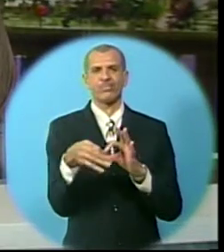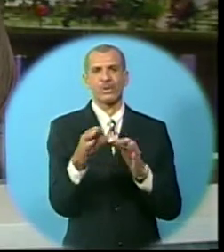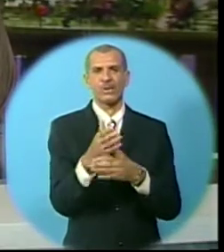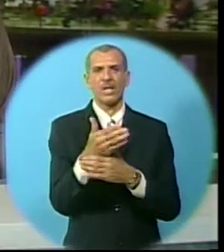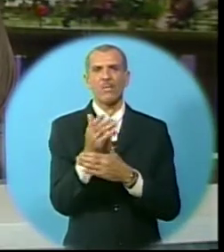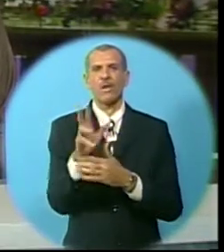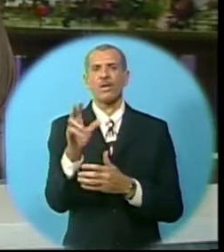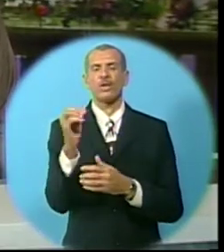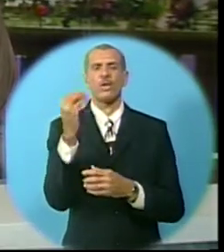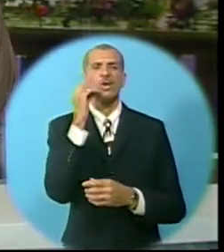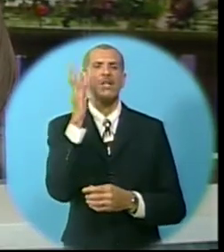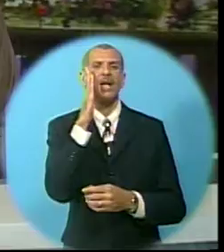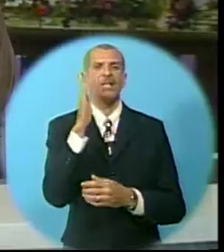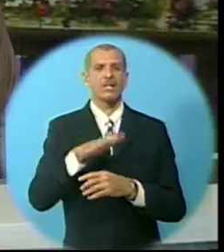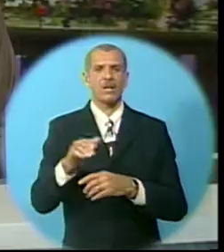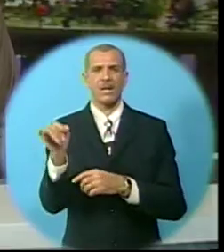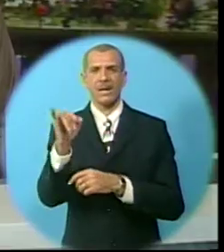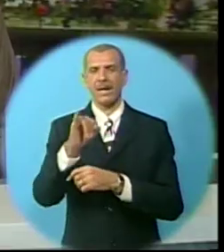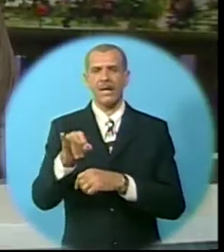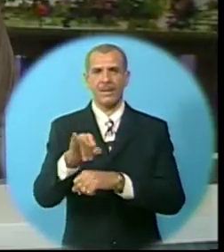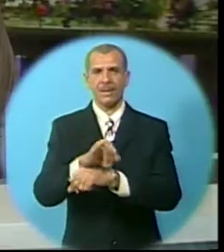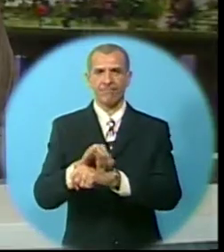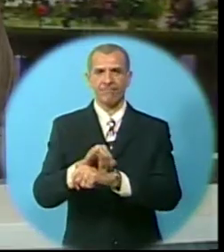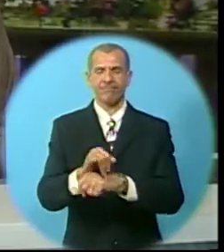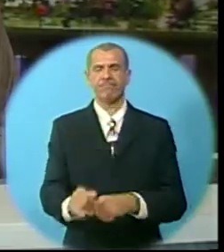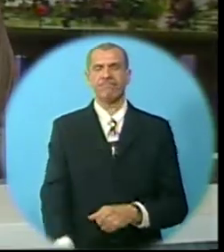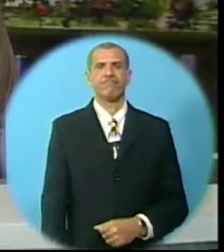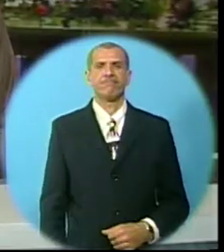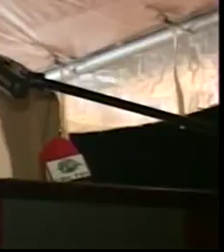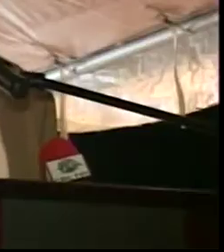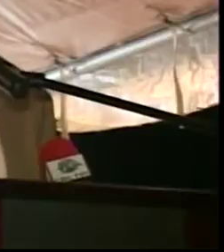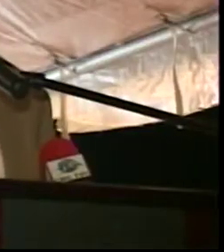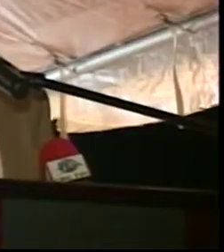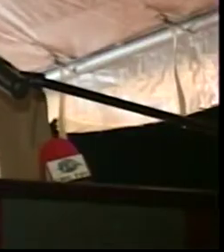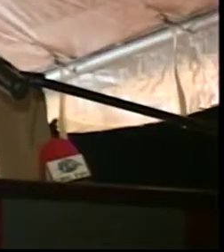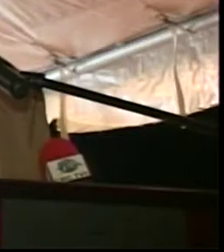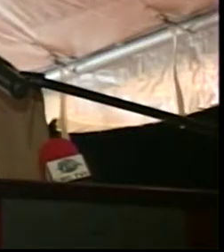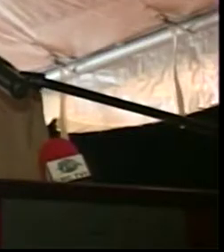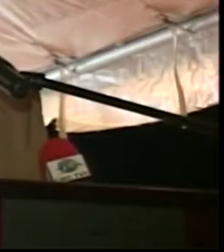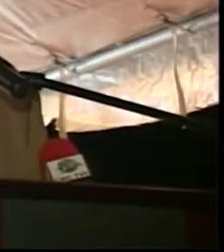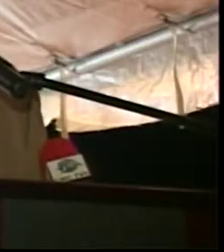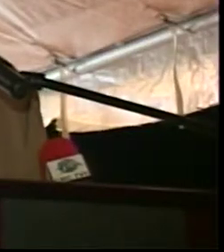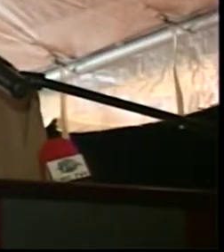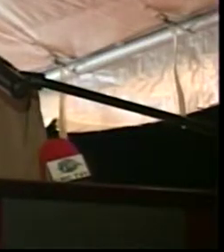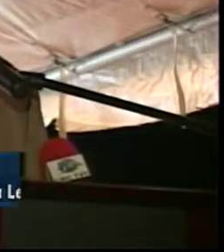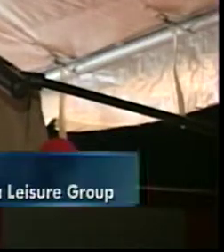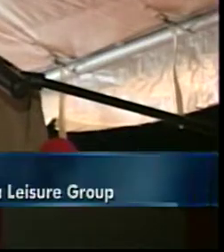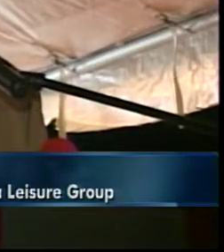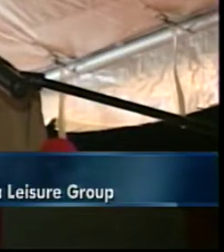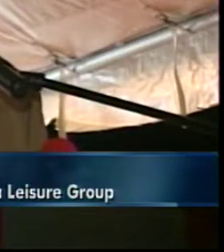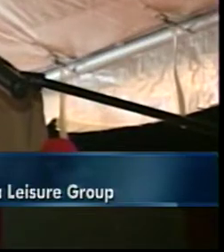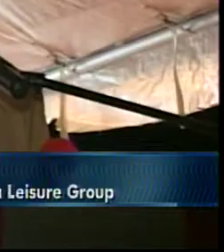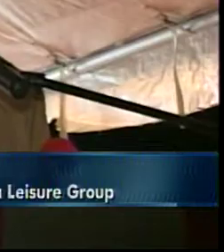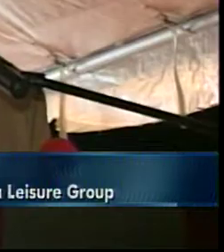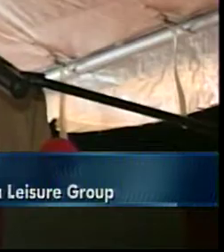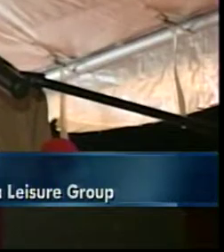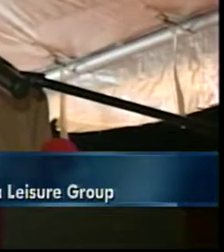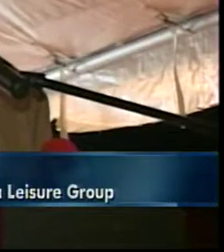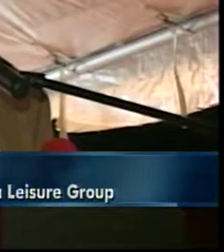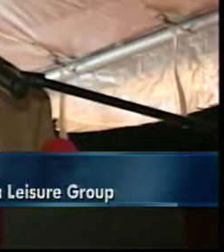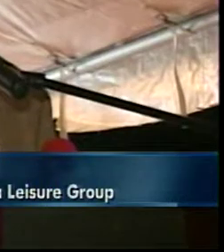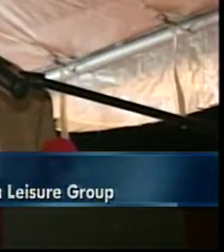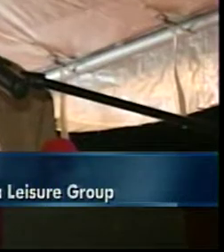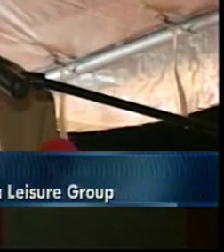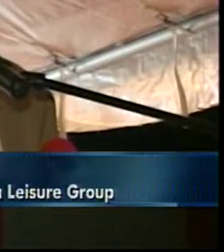about 30 hotels on the island. And as we look ahead to 2015, Air Canada will continue